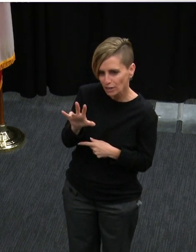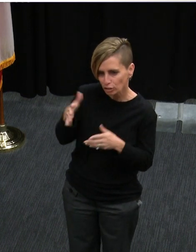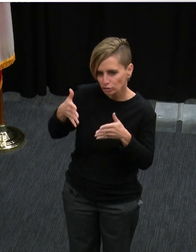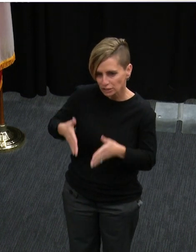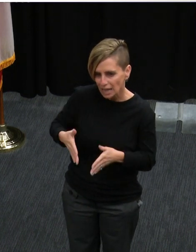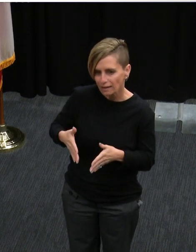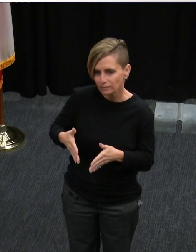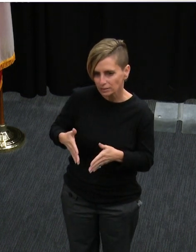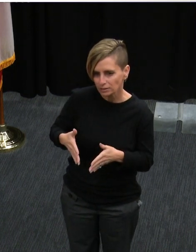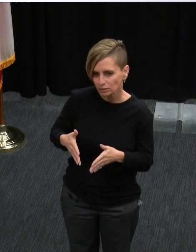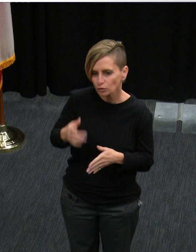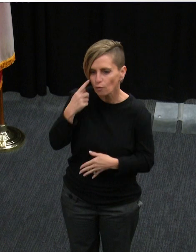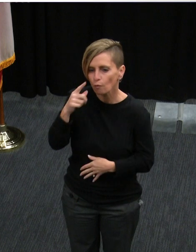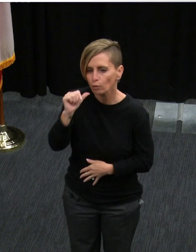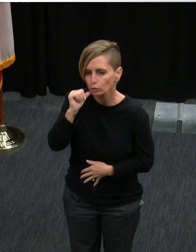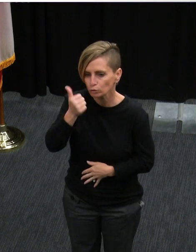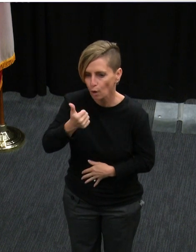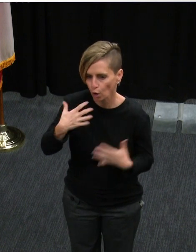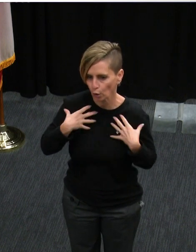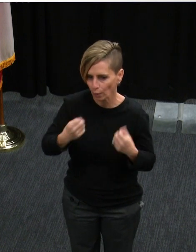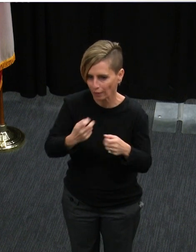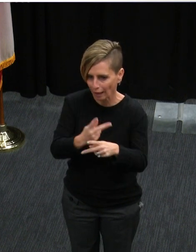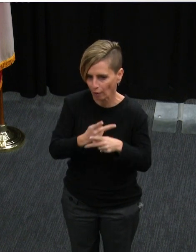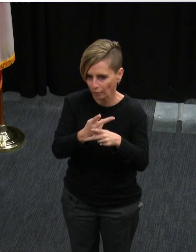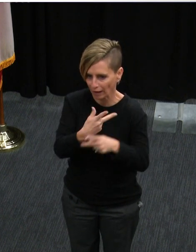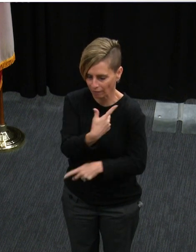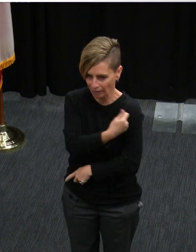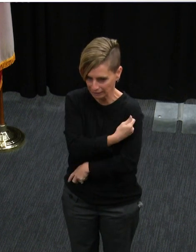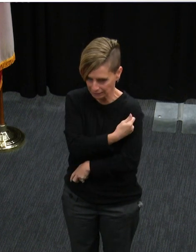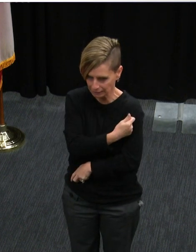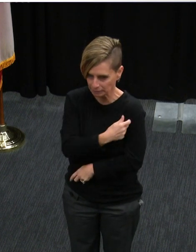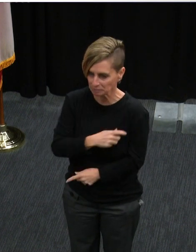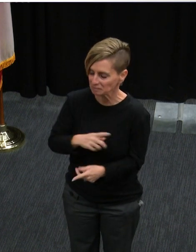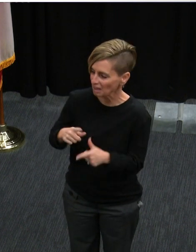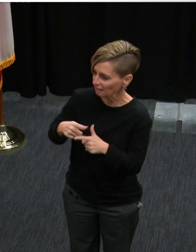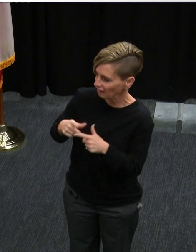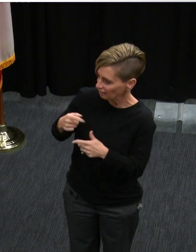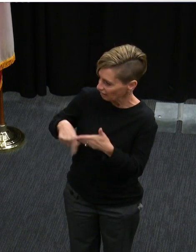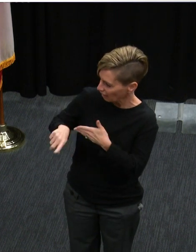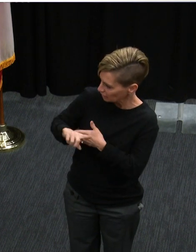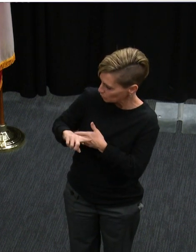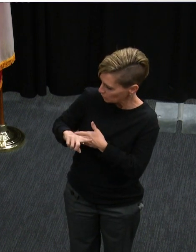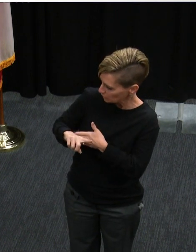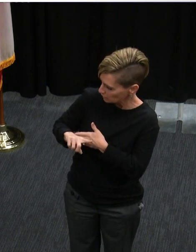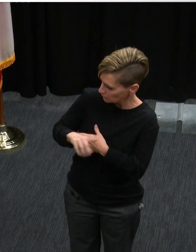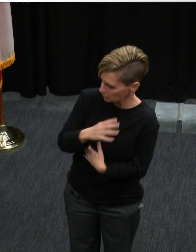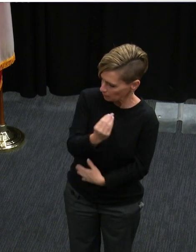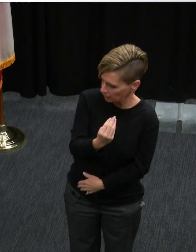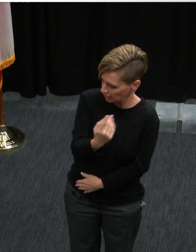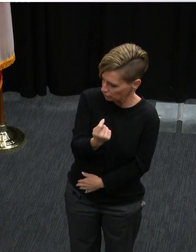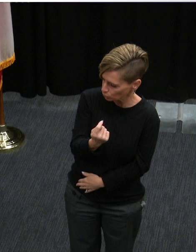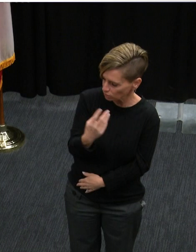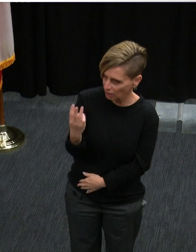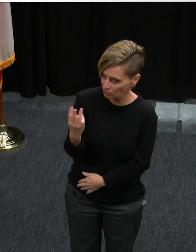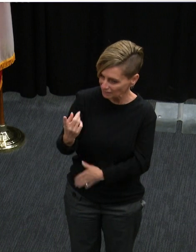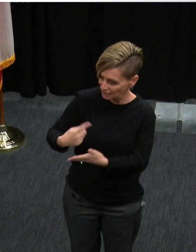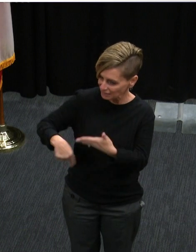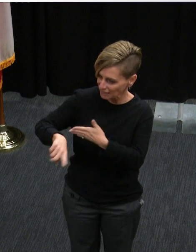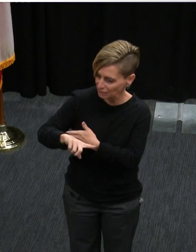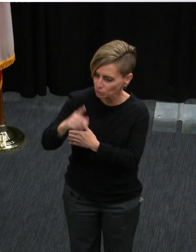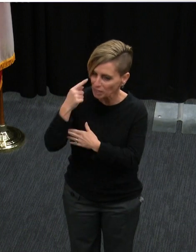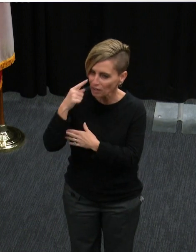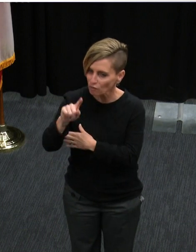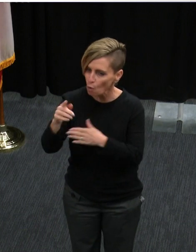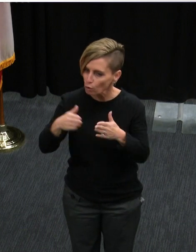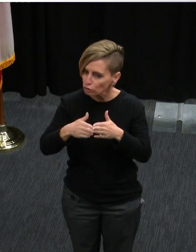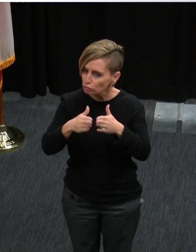the healthcare worker event. And the event next week, Monday, Tuesday and Wednesday, for the general public,